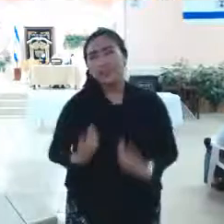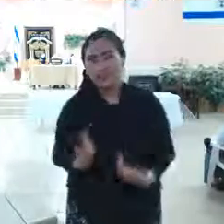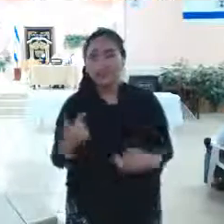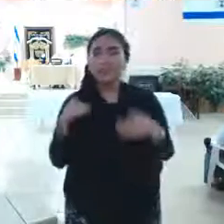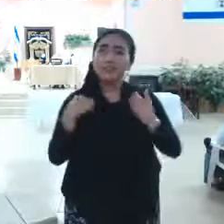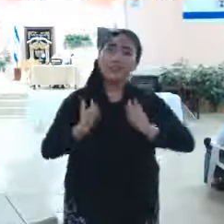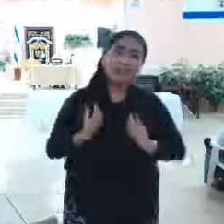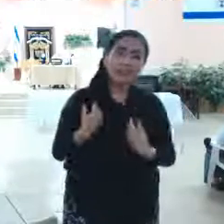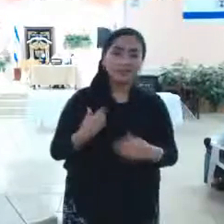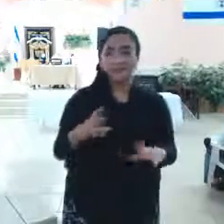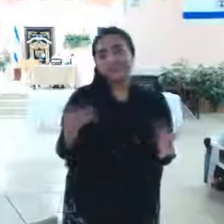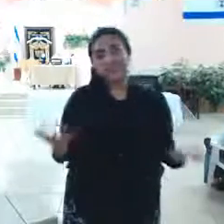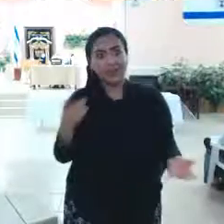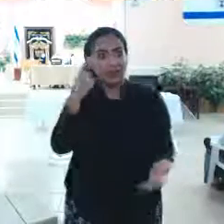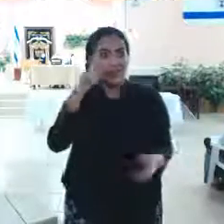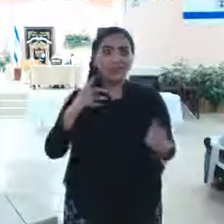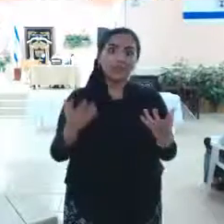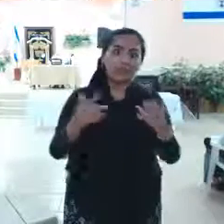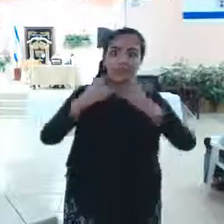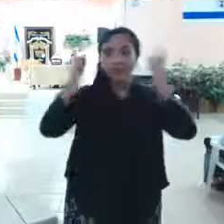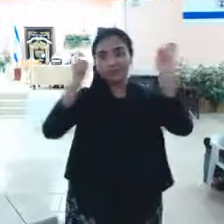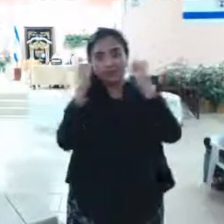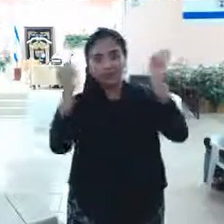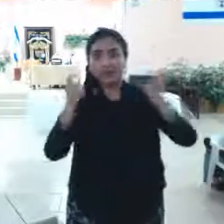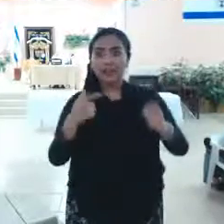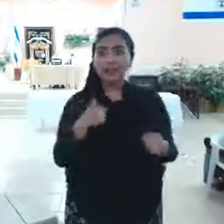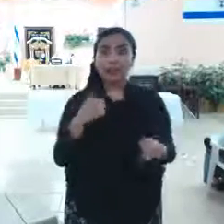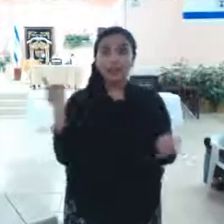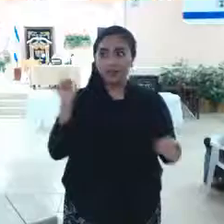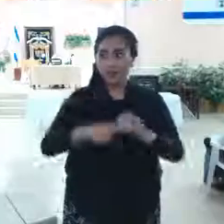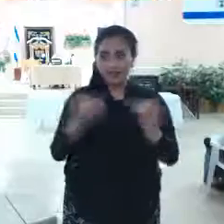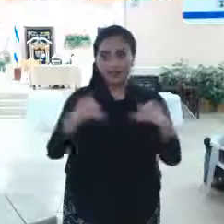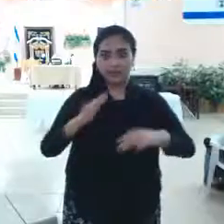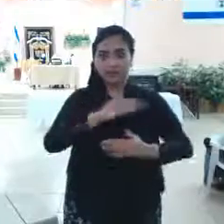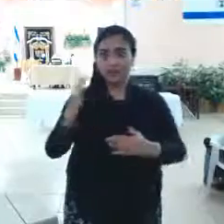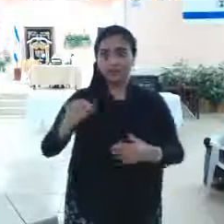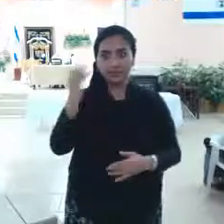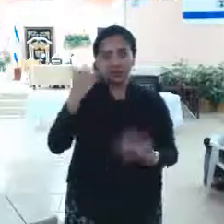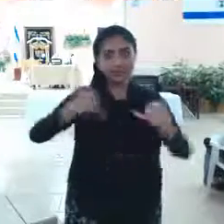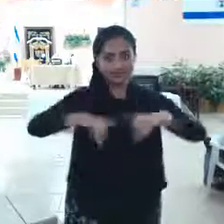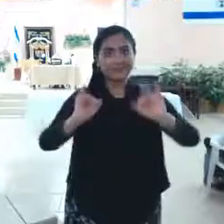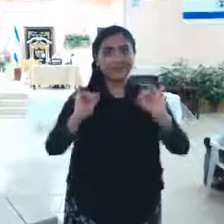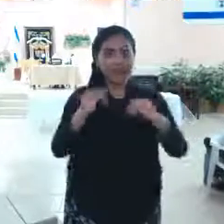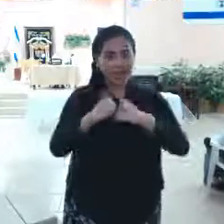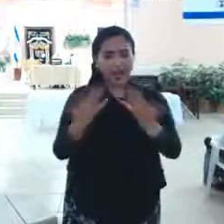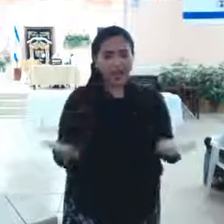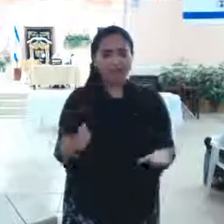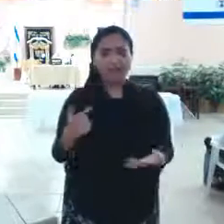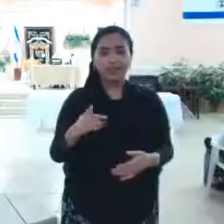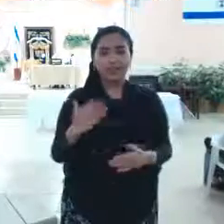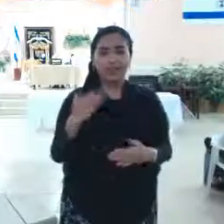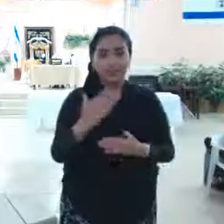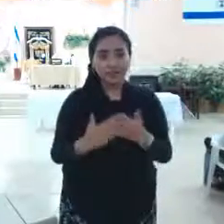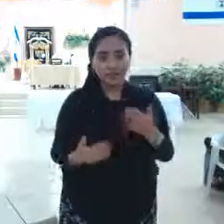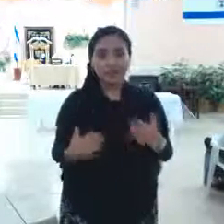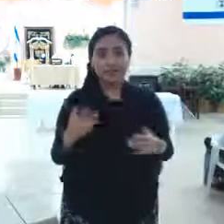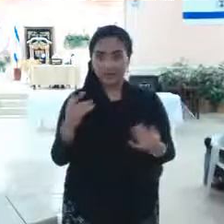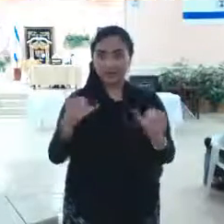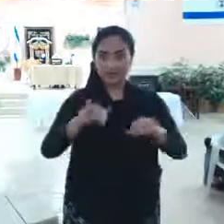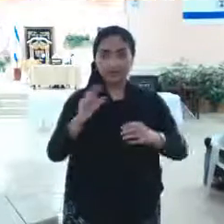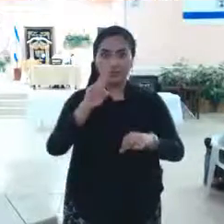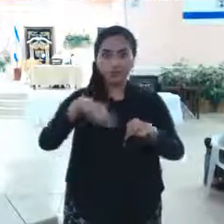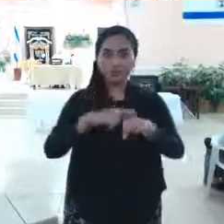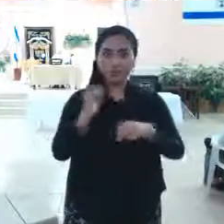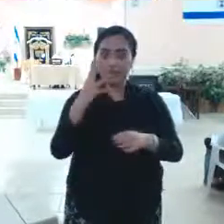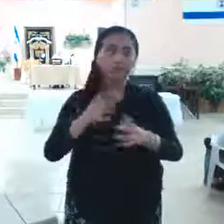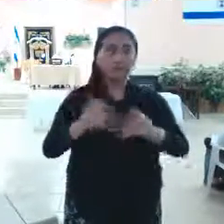I'm tired. No, ya va que No. tanta fiesta. So Todavía much quiere el último feast. We Shabbatón. have to go still to the ¿Cómo? last Y Shabbat, and viene how? el Shabbat semanal. And the weekly No, ya es